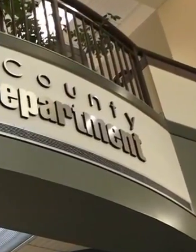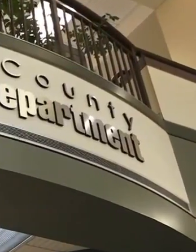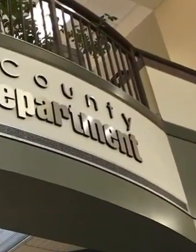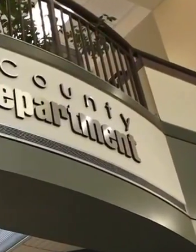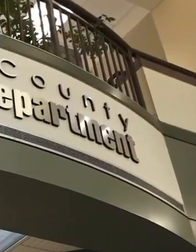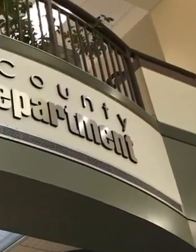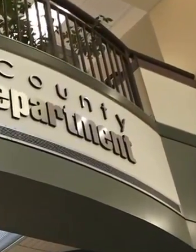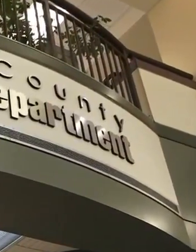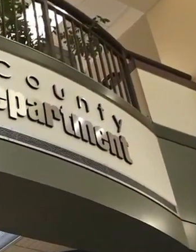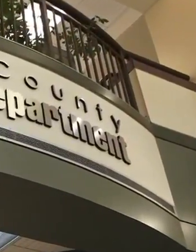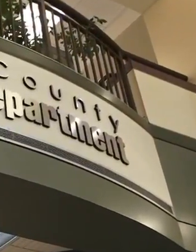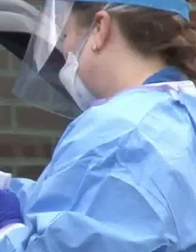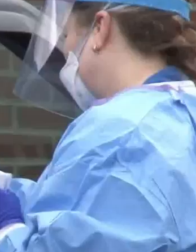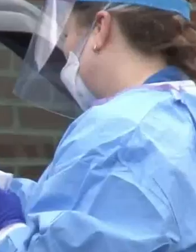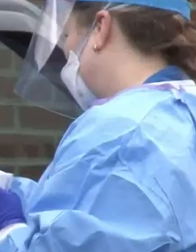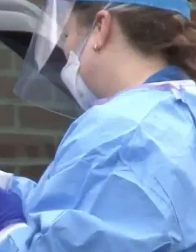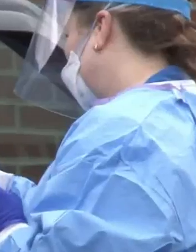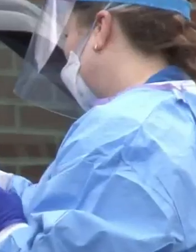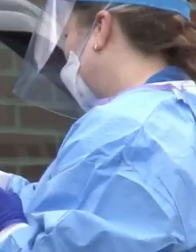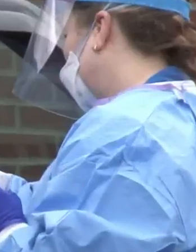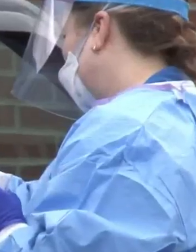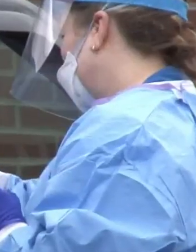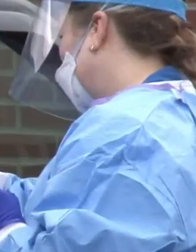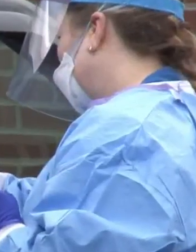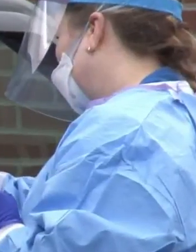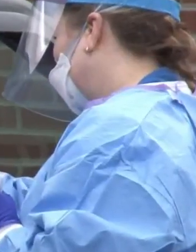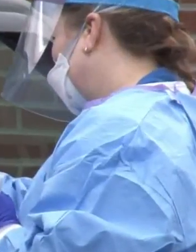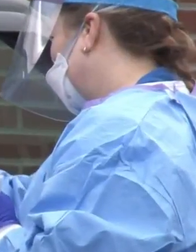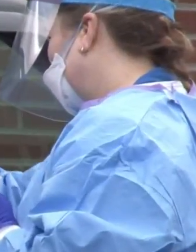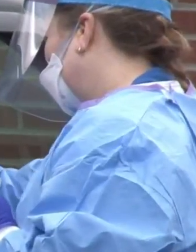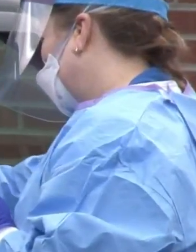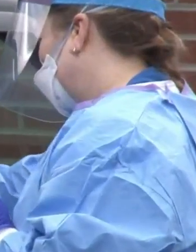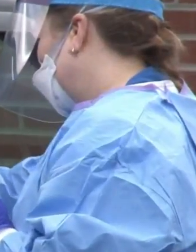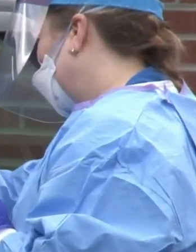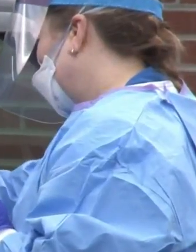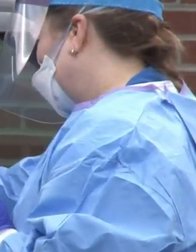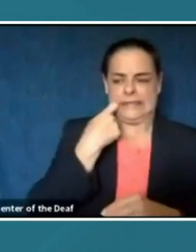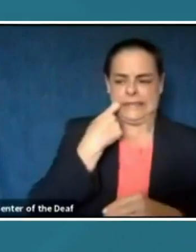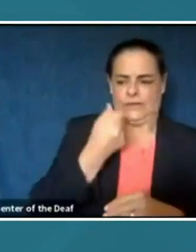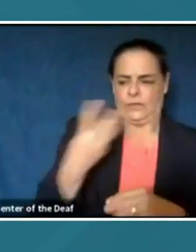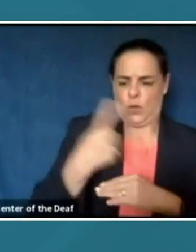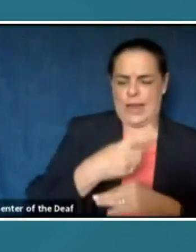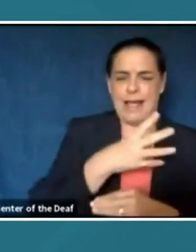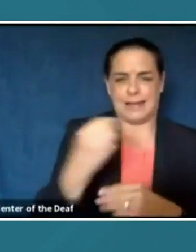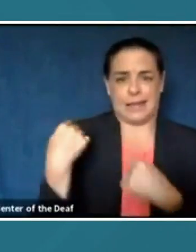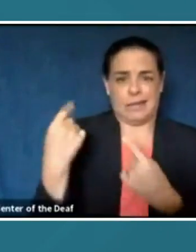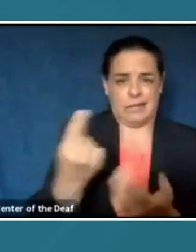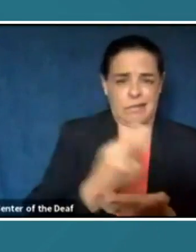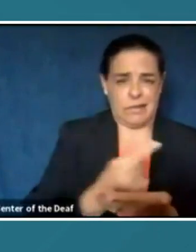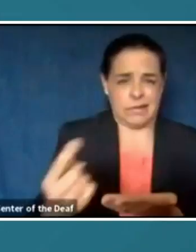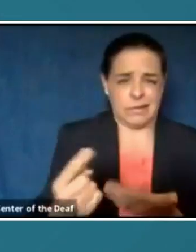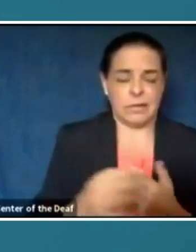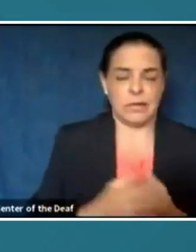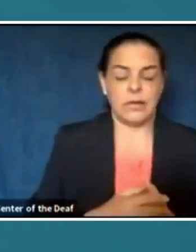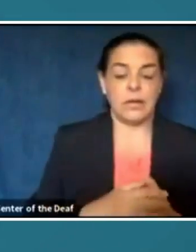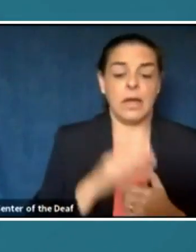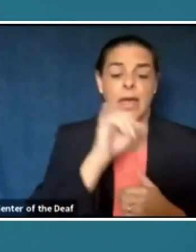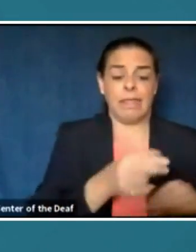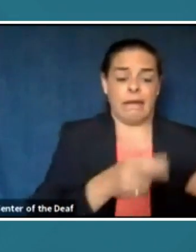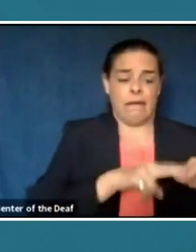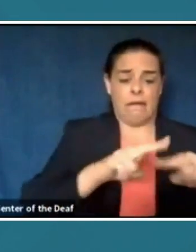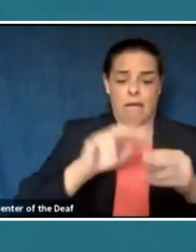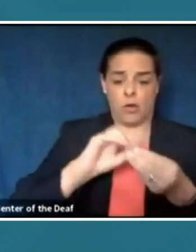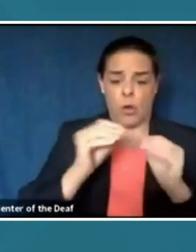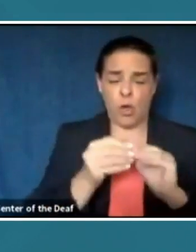public Wednesday emphasizing an increase was expected but shouldn't be ignored. This increase in new cases is concerning,